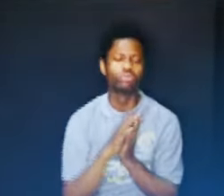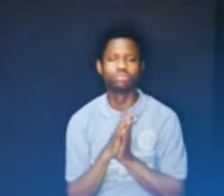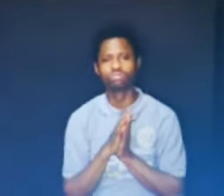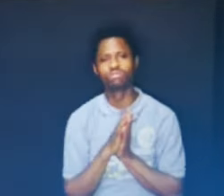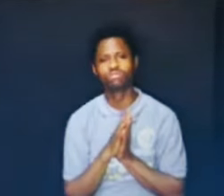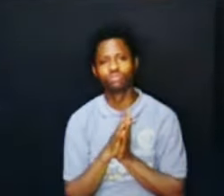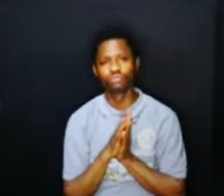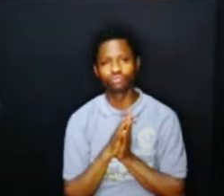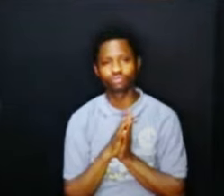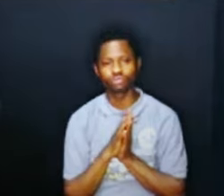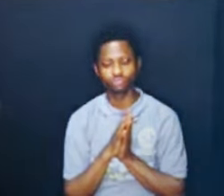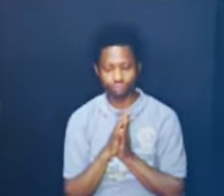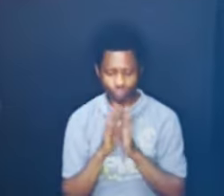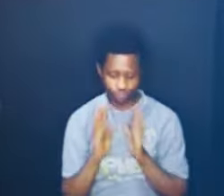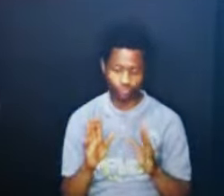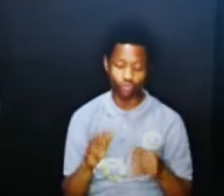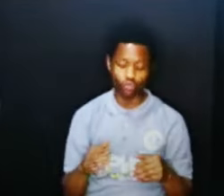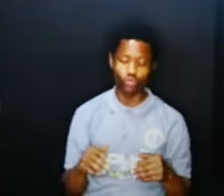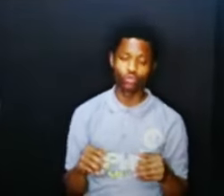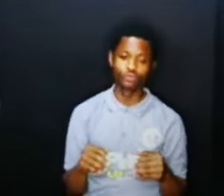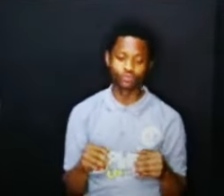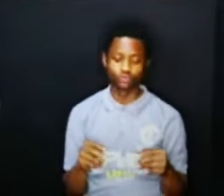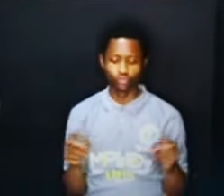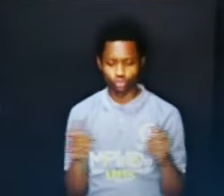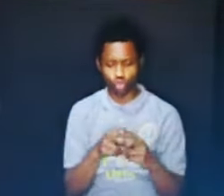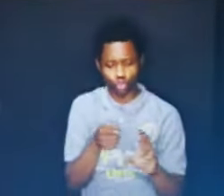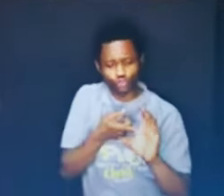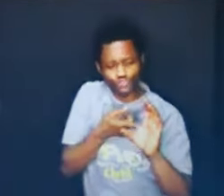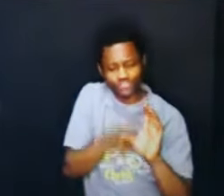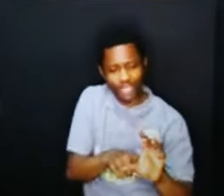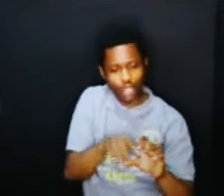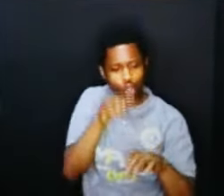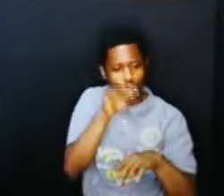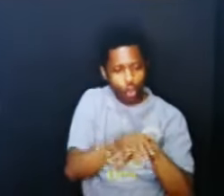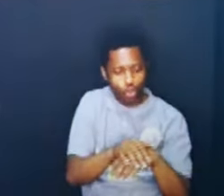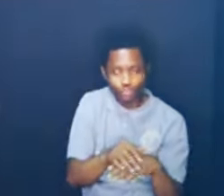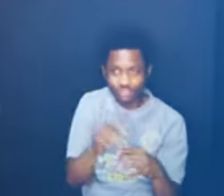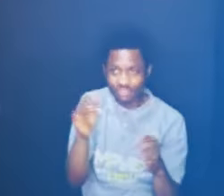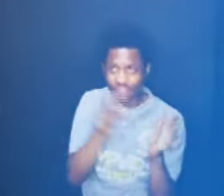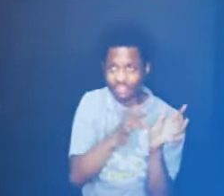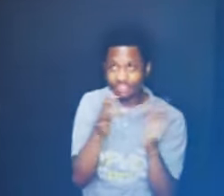would like us to begin from the Sermon on the Mount.